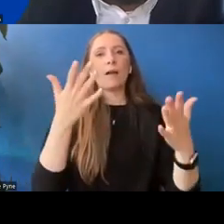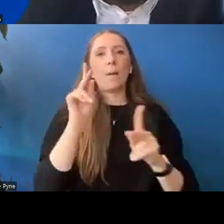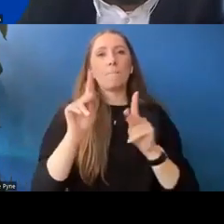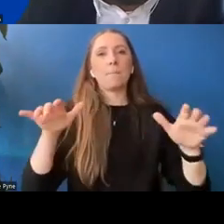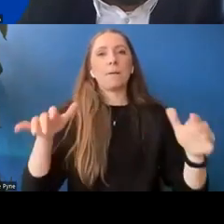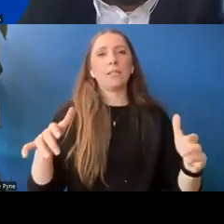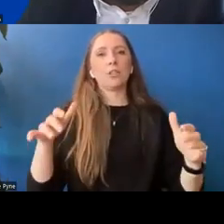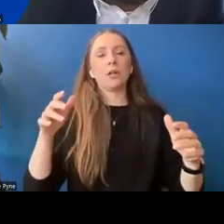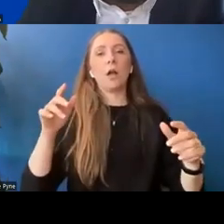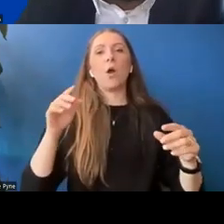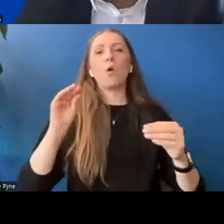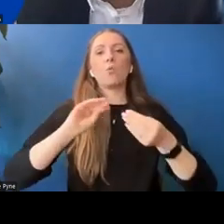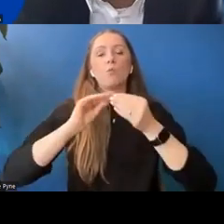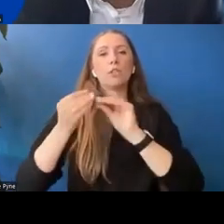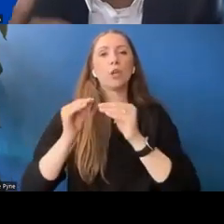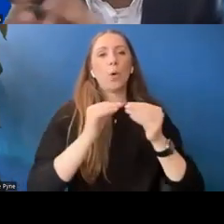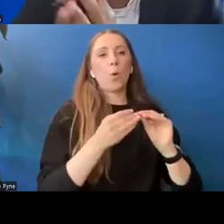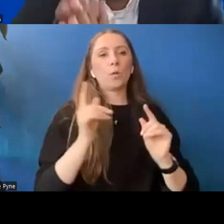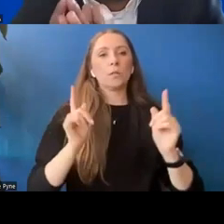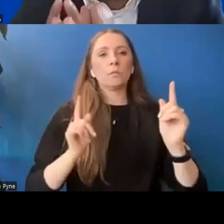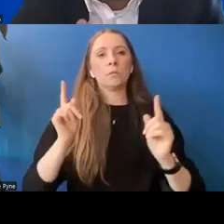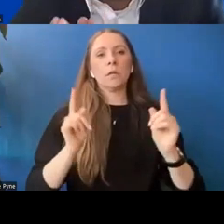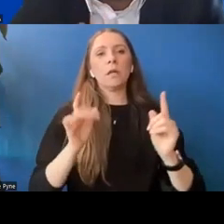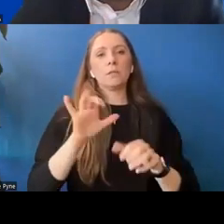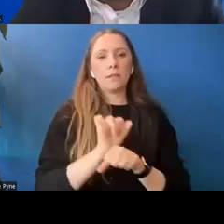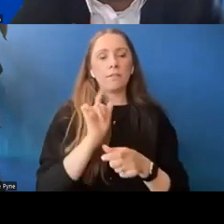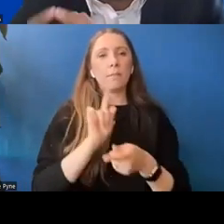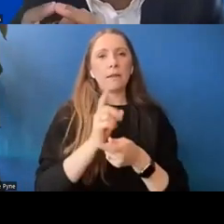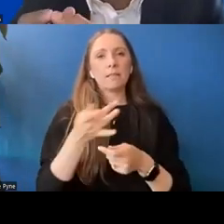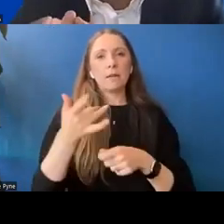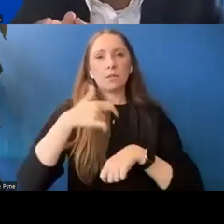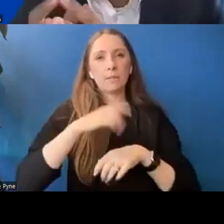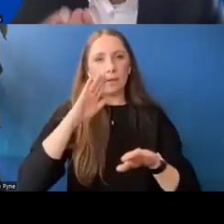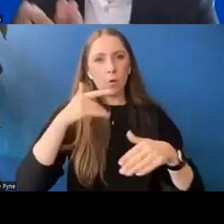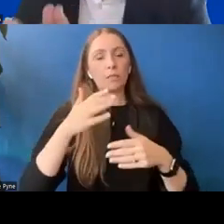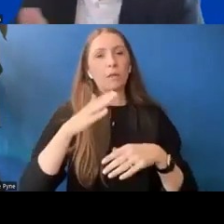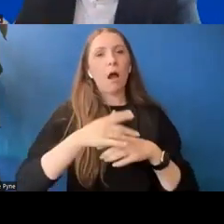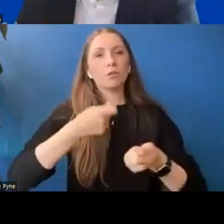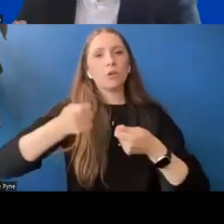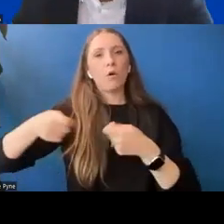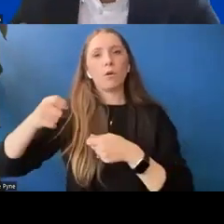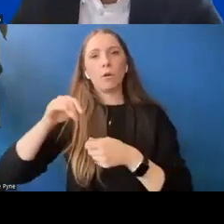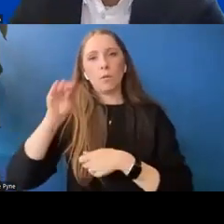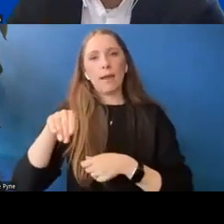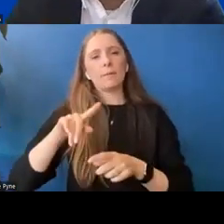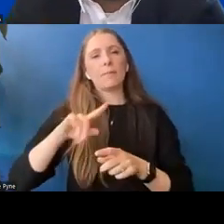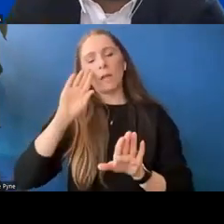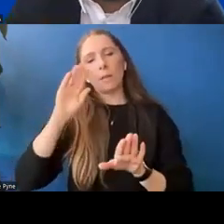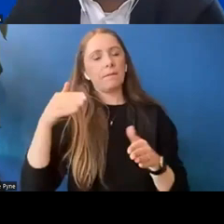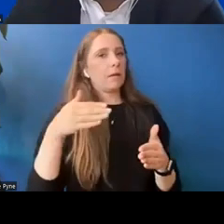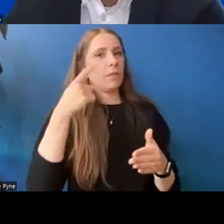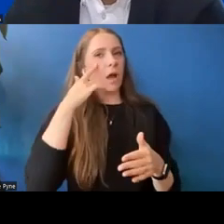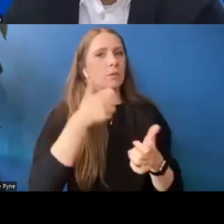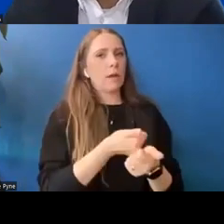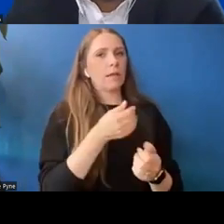direct care workforce. So the work group has met about this several times and originally focused on turnover rates. However, we pivoted slightly and thought tracking a